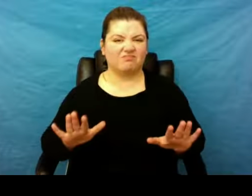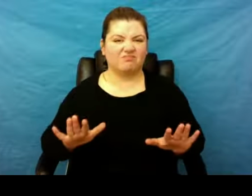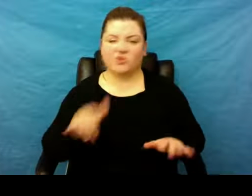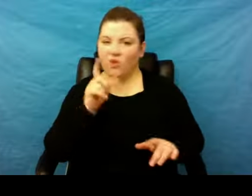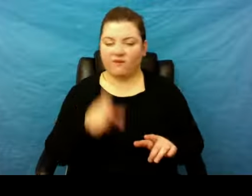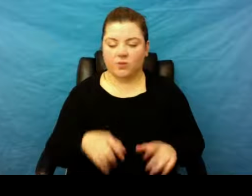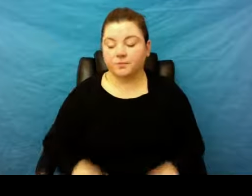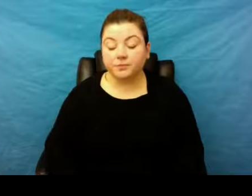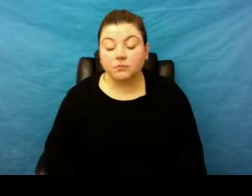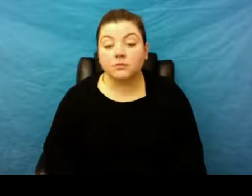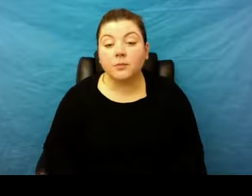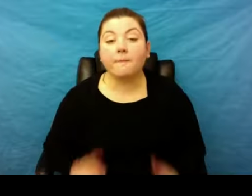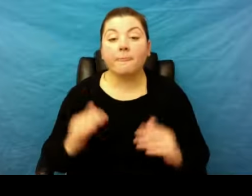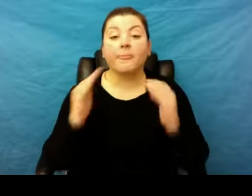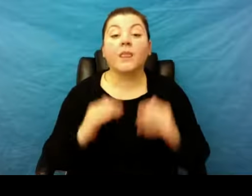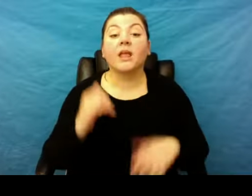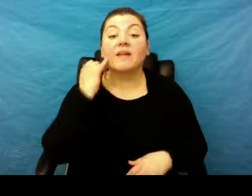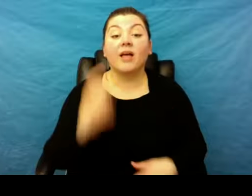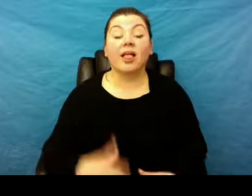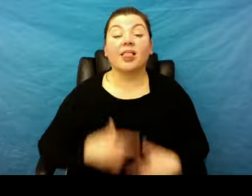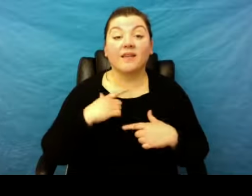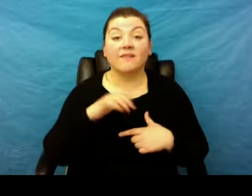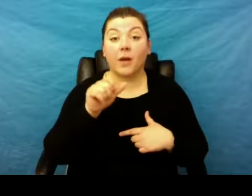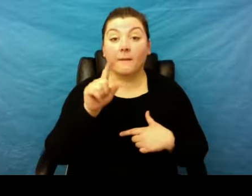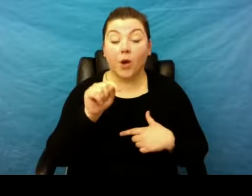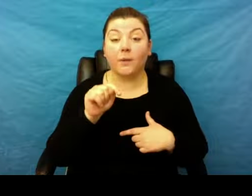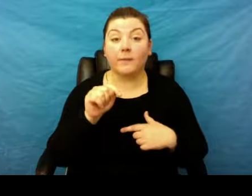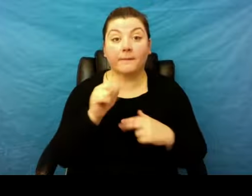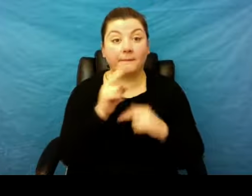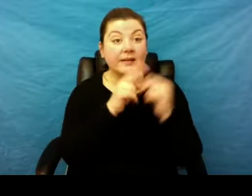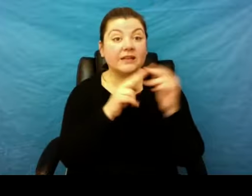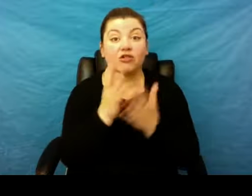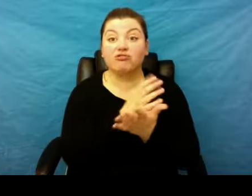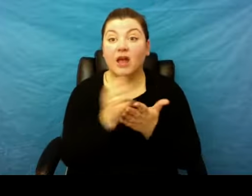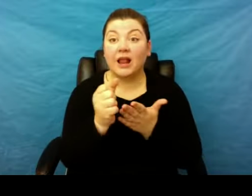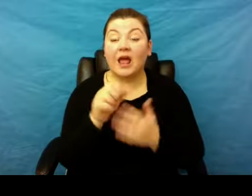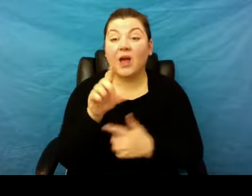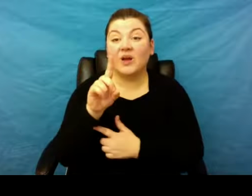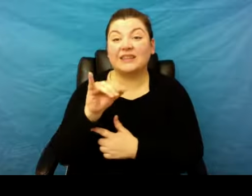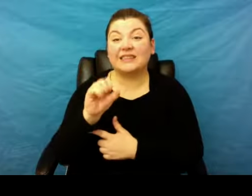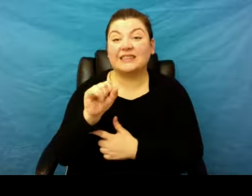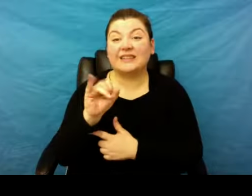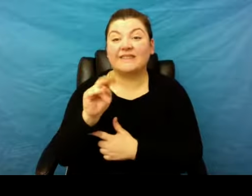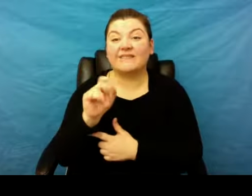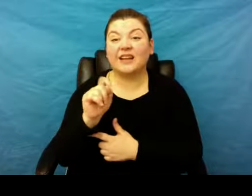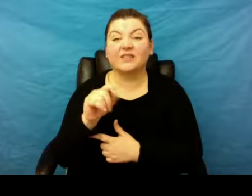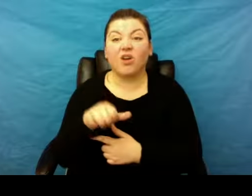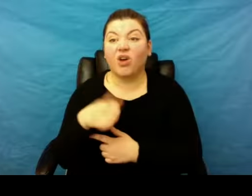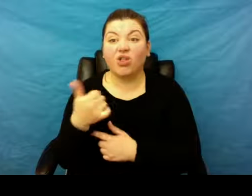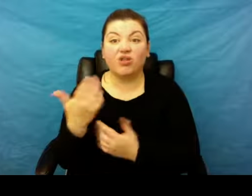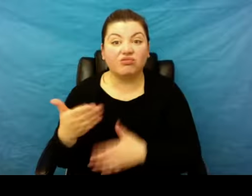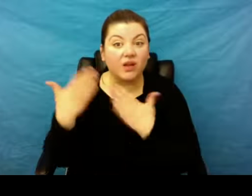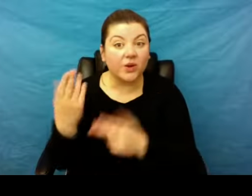Stella, if you live in an apartment building and run out of disinfectant wipes, is there a good alternative? I'll get back to you on the alternative. I'm sure the answer is yes.